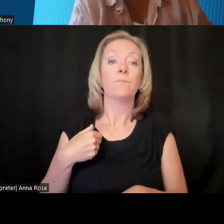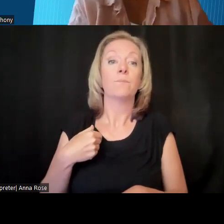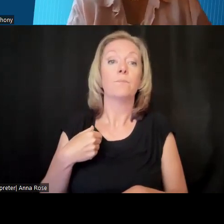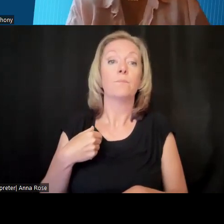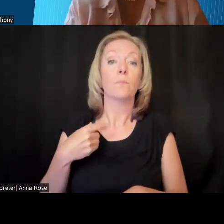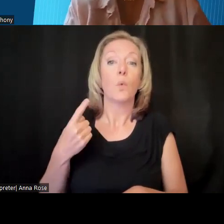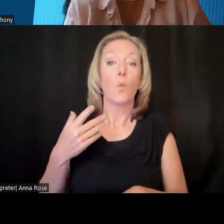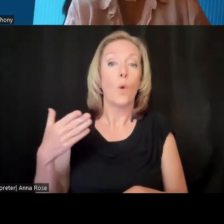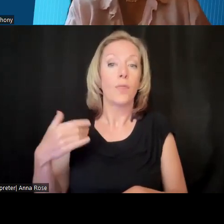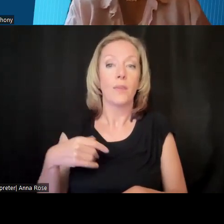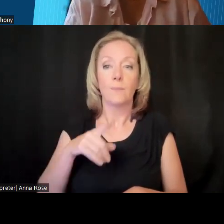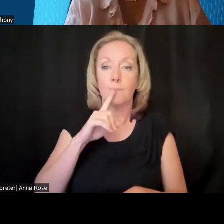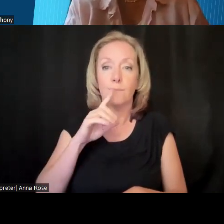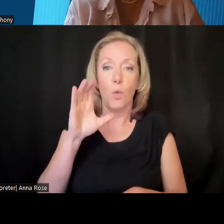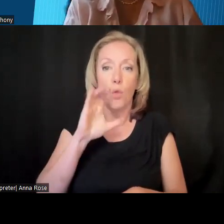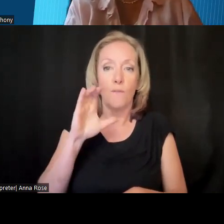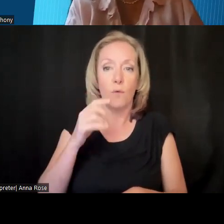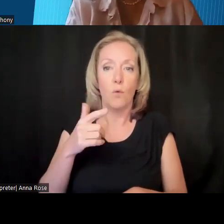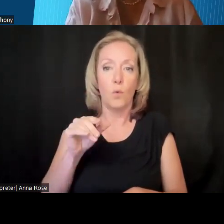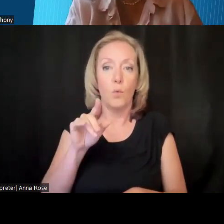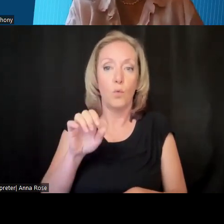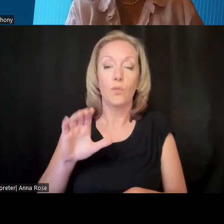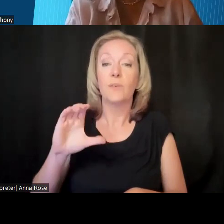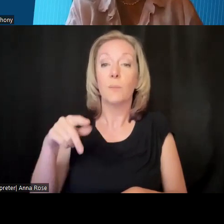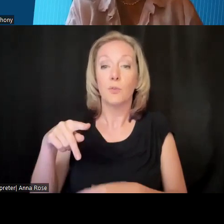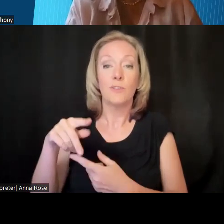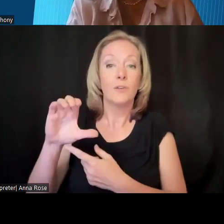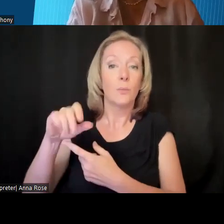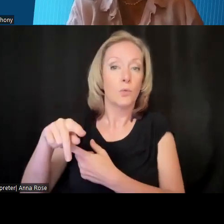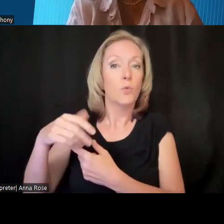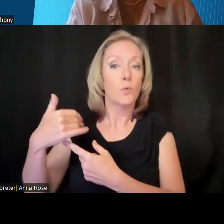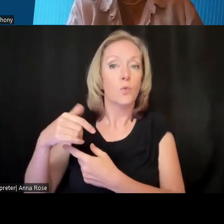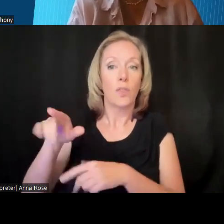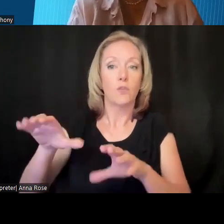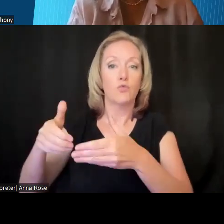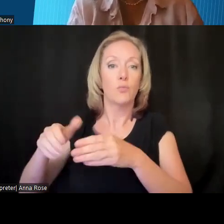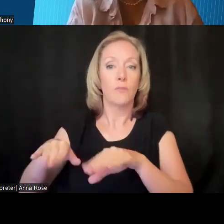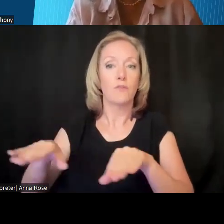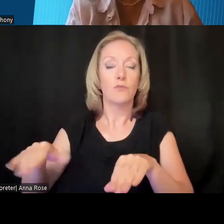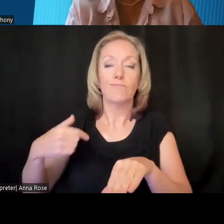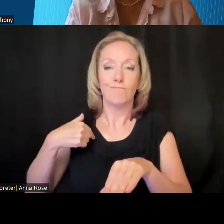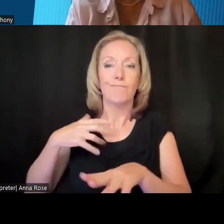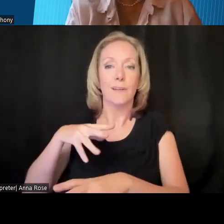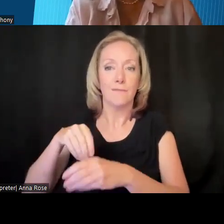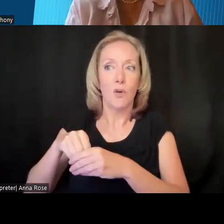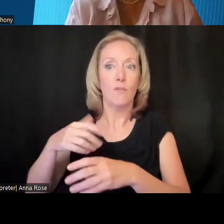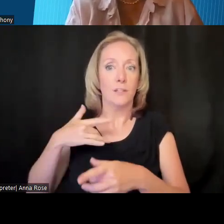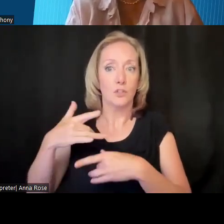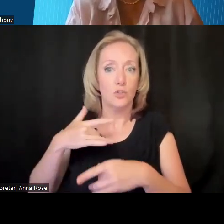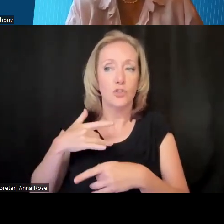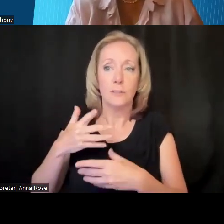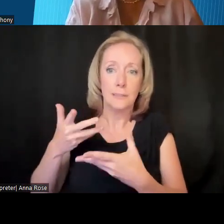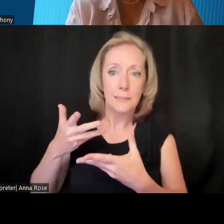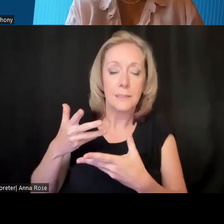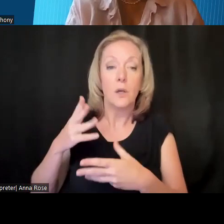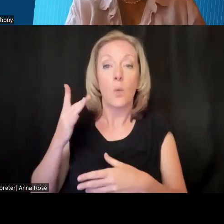you Google is cerebral palsy, but I will tell you, this is a population of kid that I spend a lot of time worrying about,